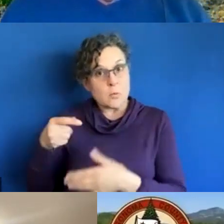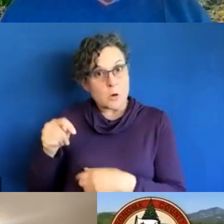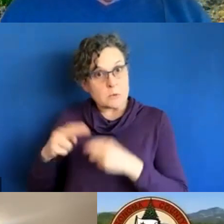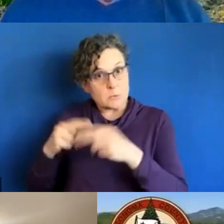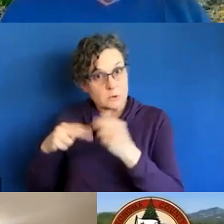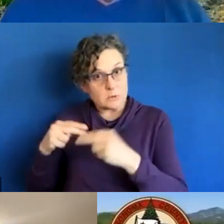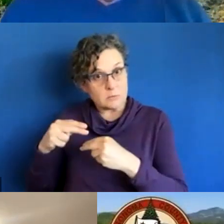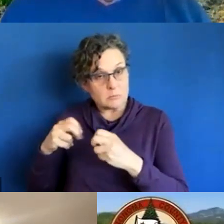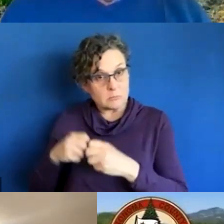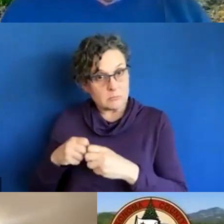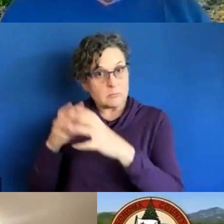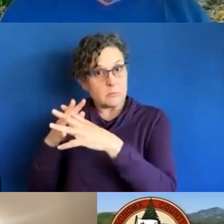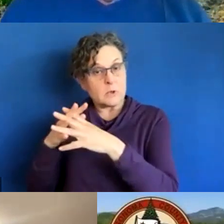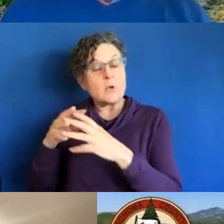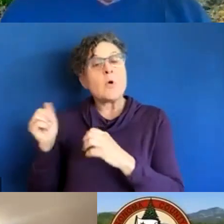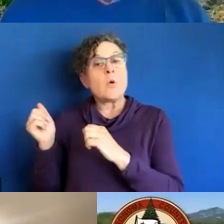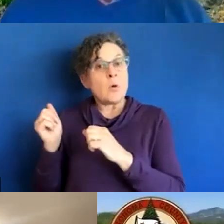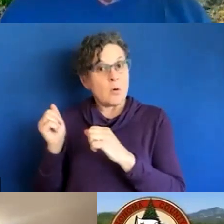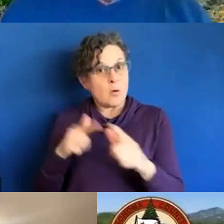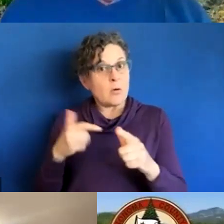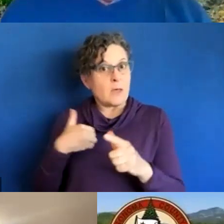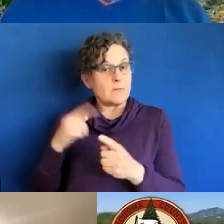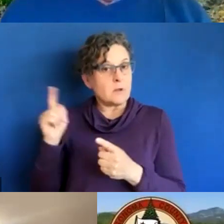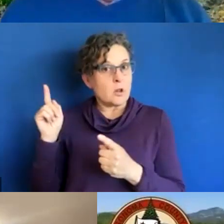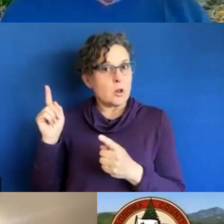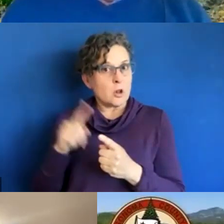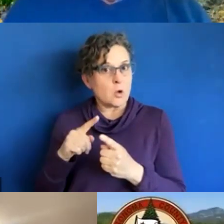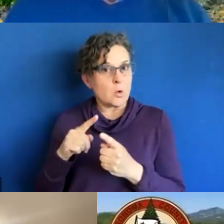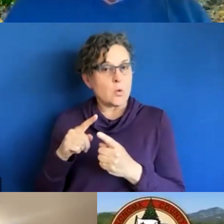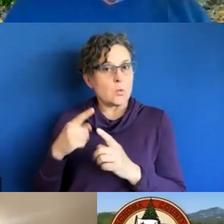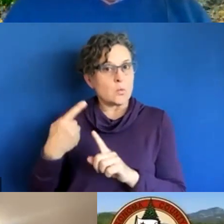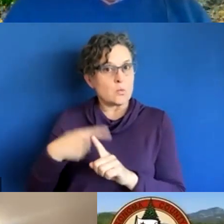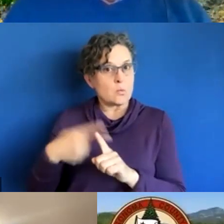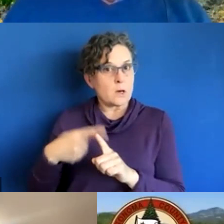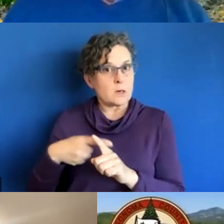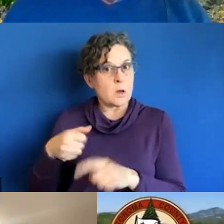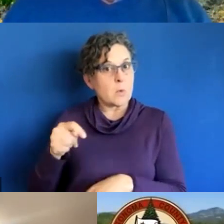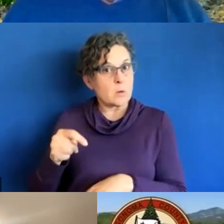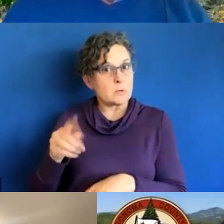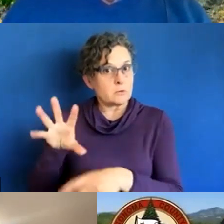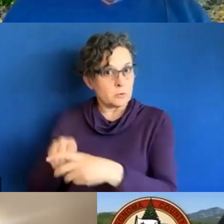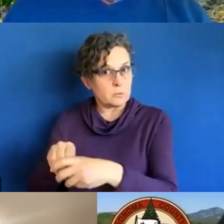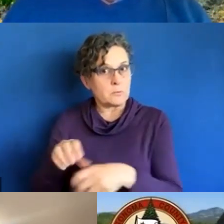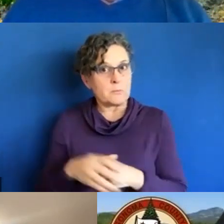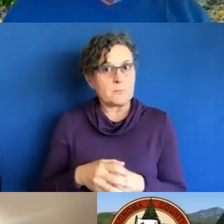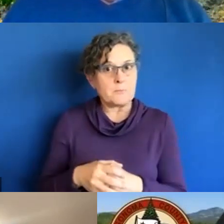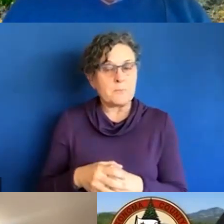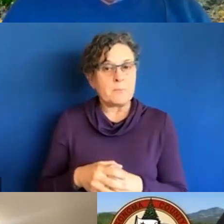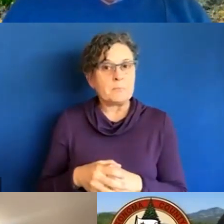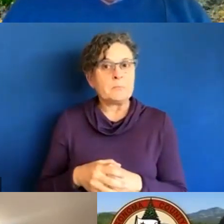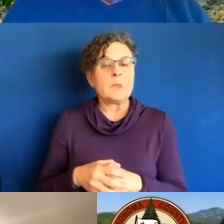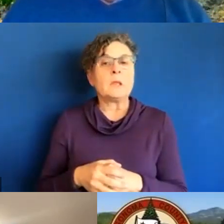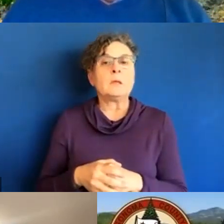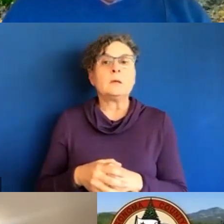them. And eventually, the idea is that the people who